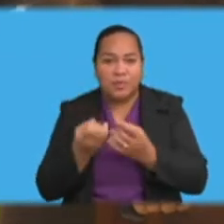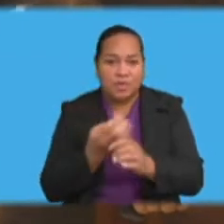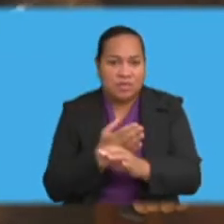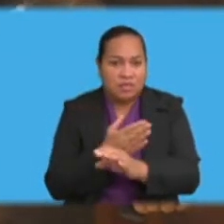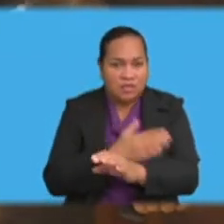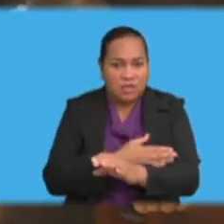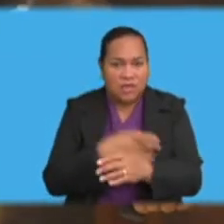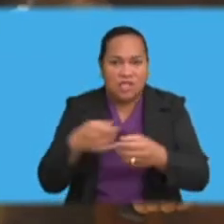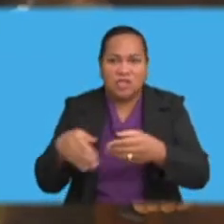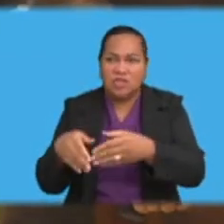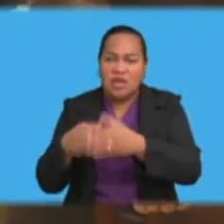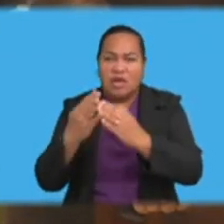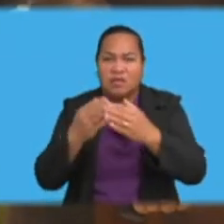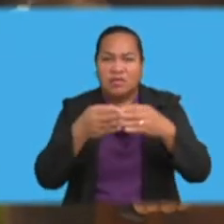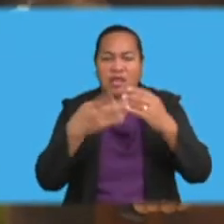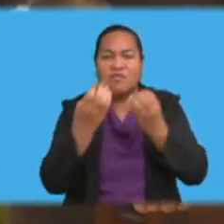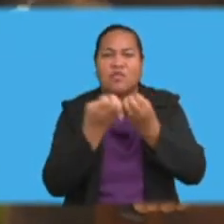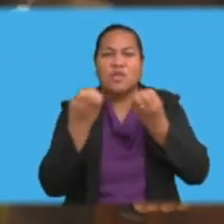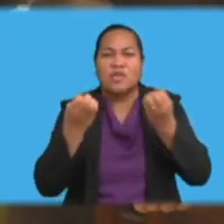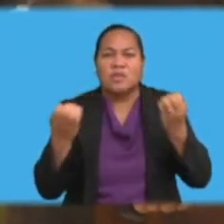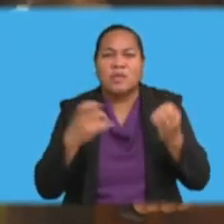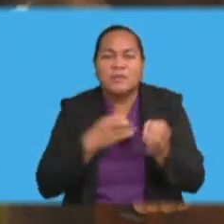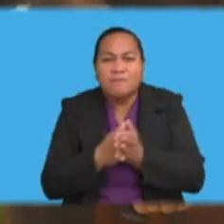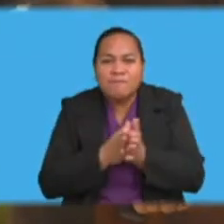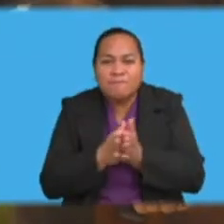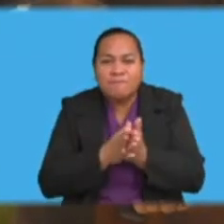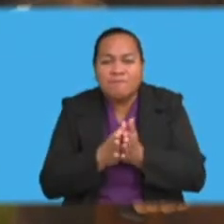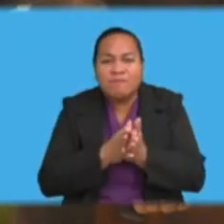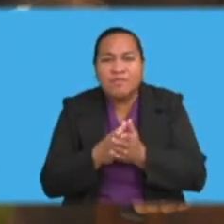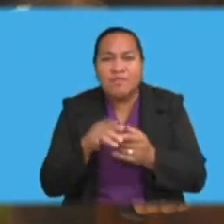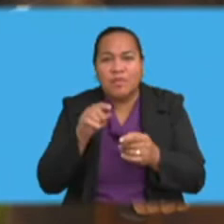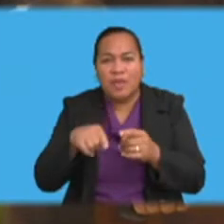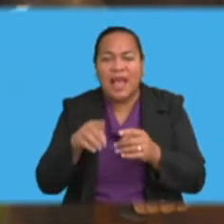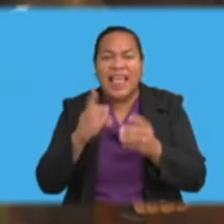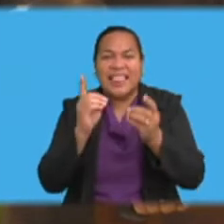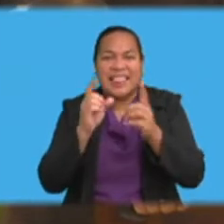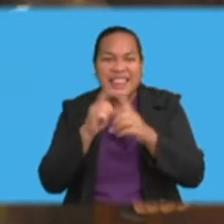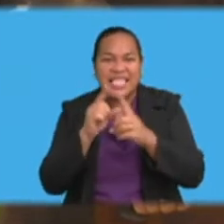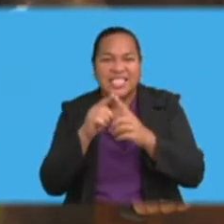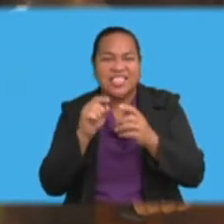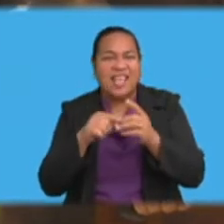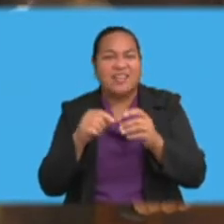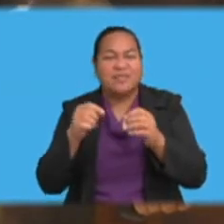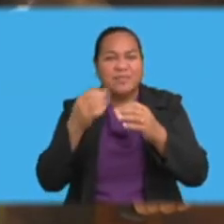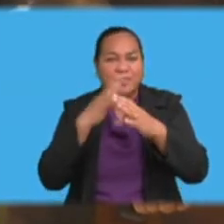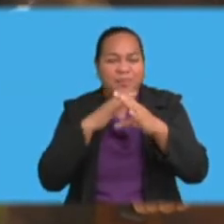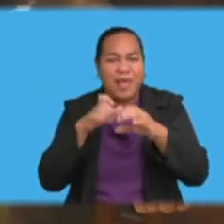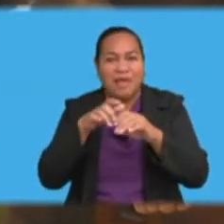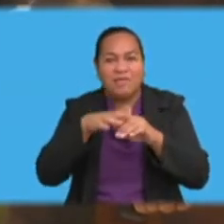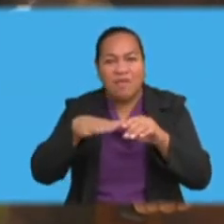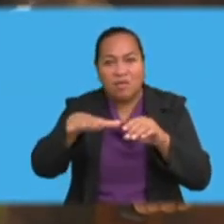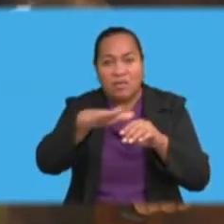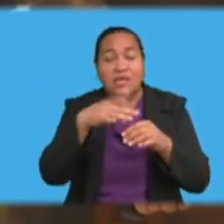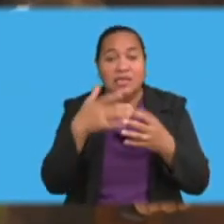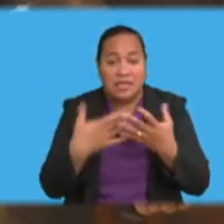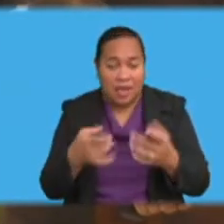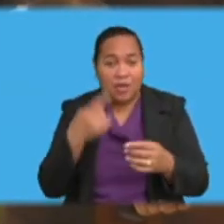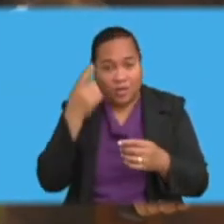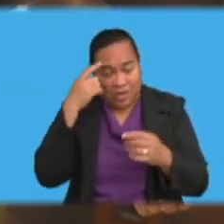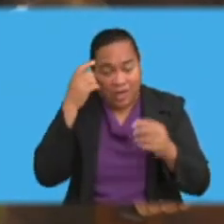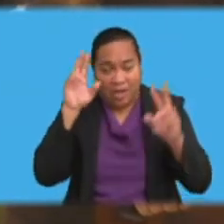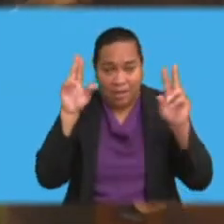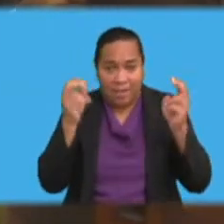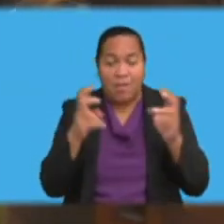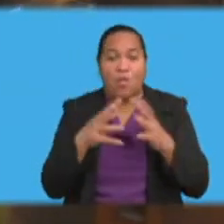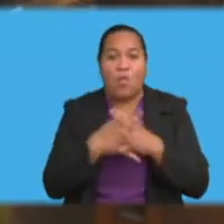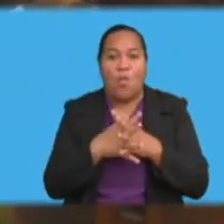installation of the equipment in the anticipation of the rollout of the national digital television platform, which we now refer to as Aiyaz-Sayed Khaiyum.